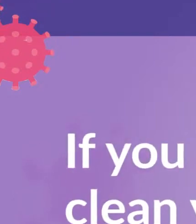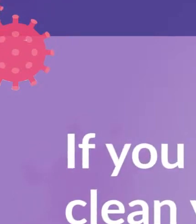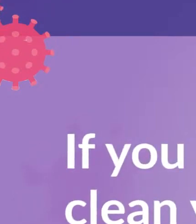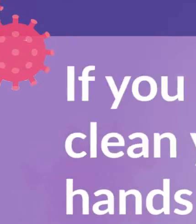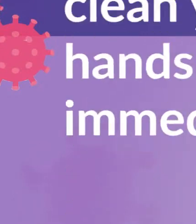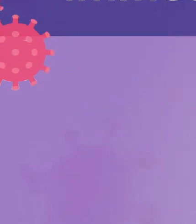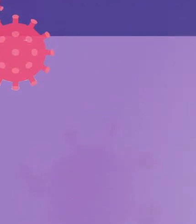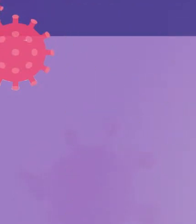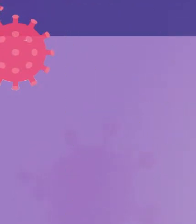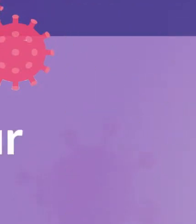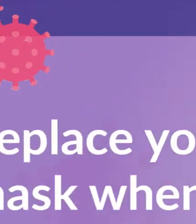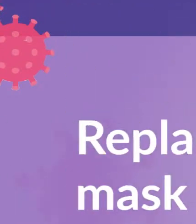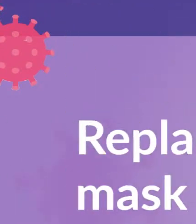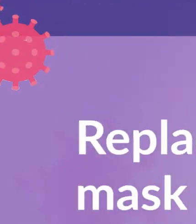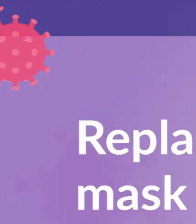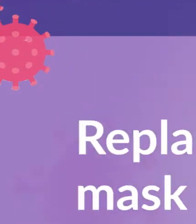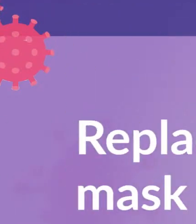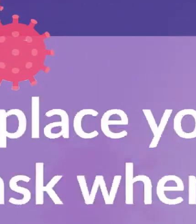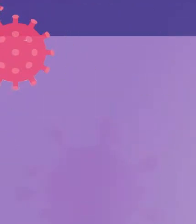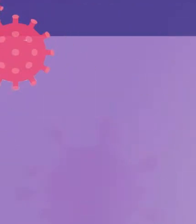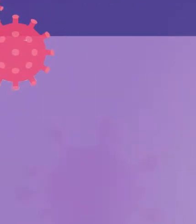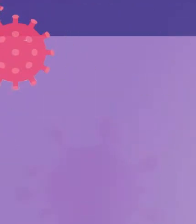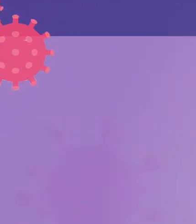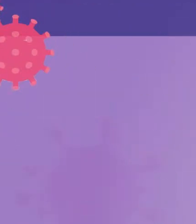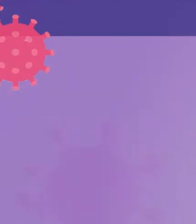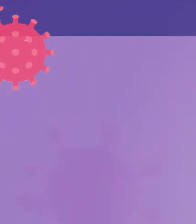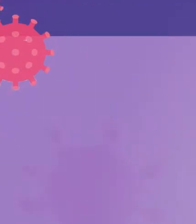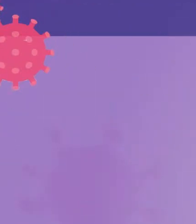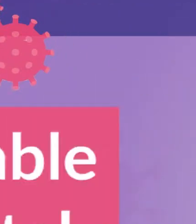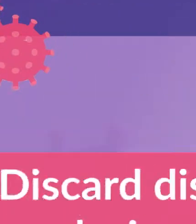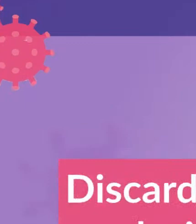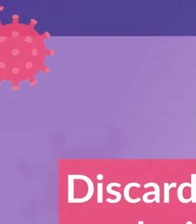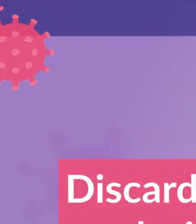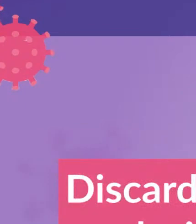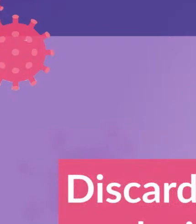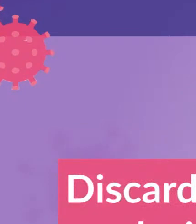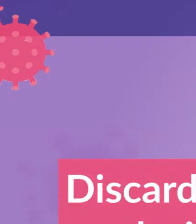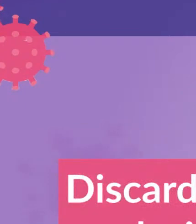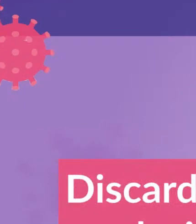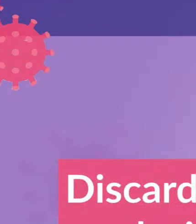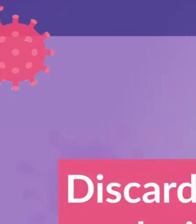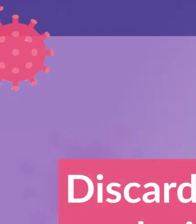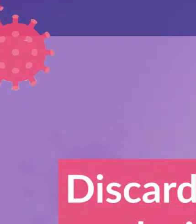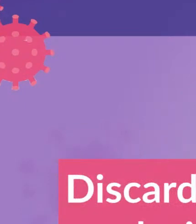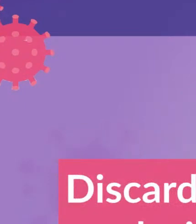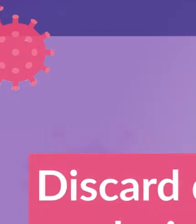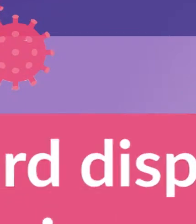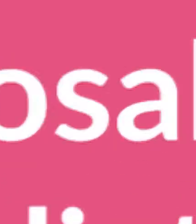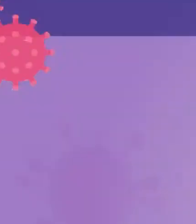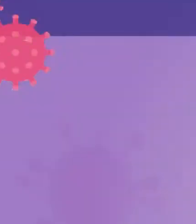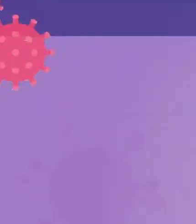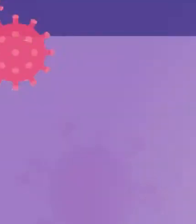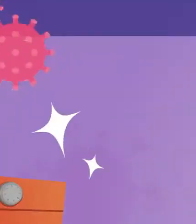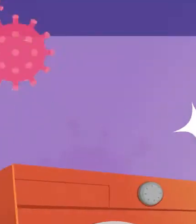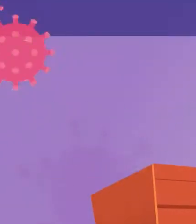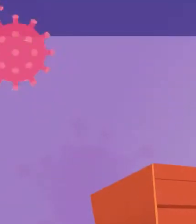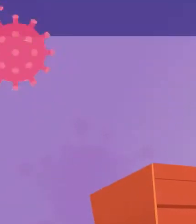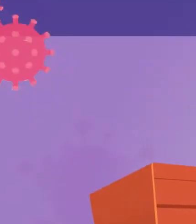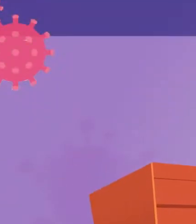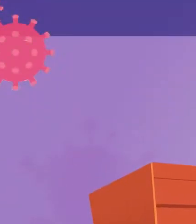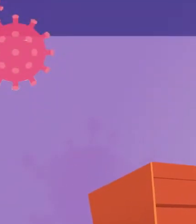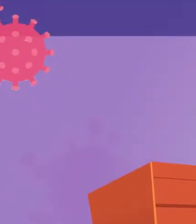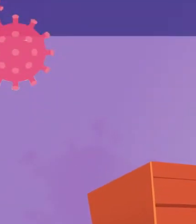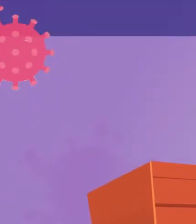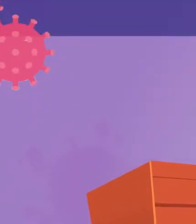hands immediately. Replace your mask when it's damp. Discard disposable masks immediately after use, or wash